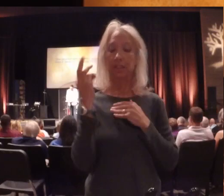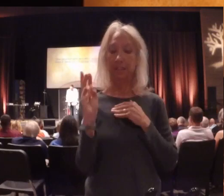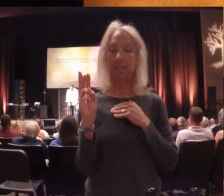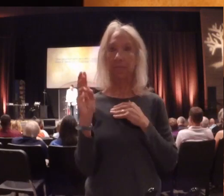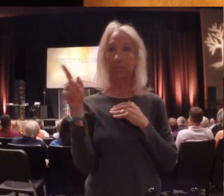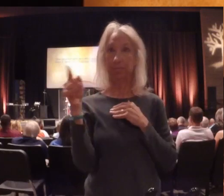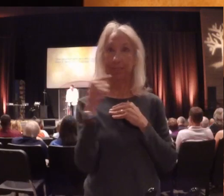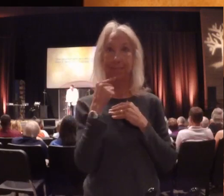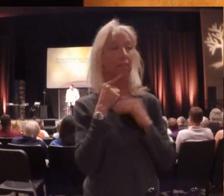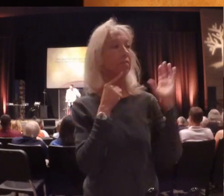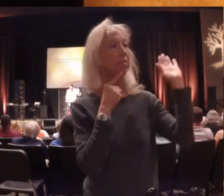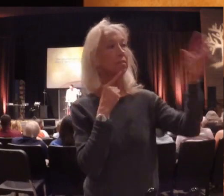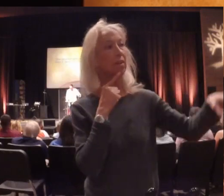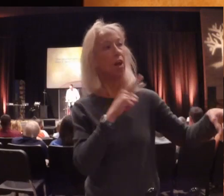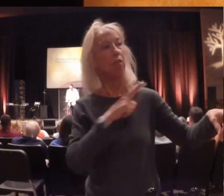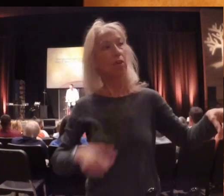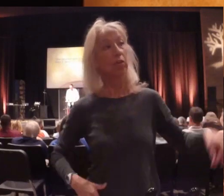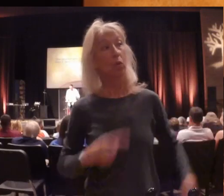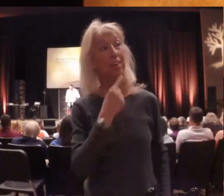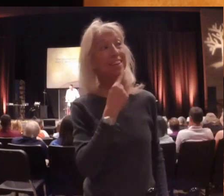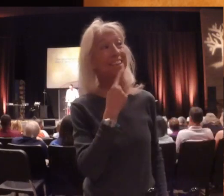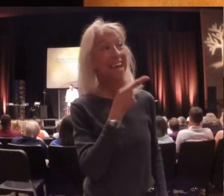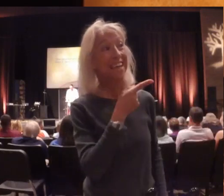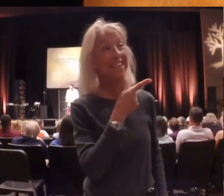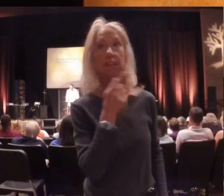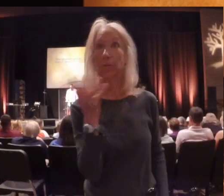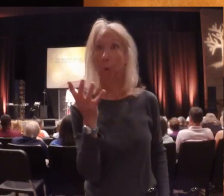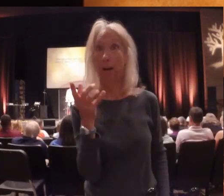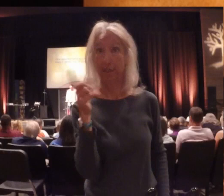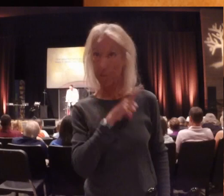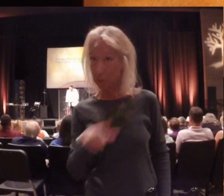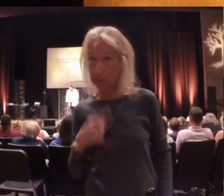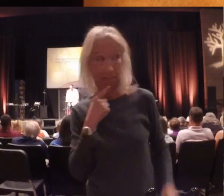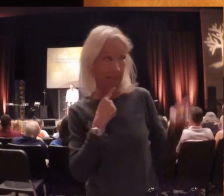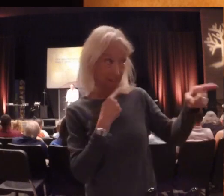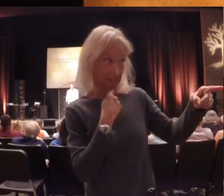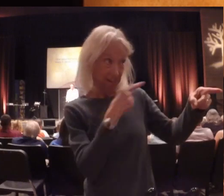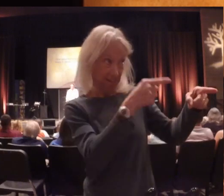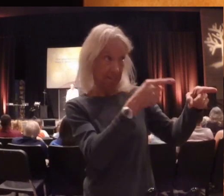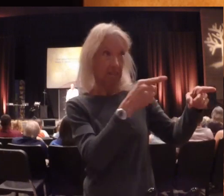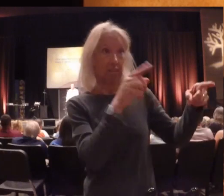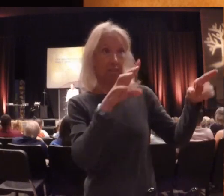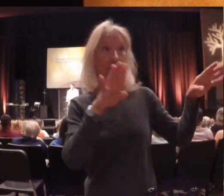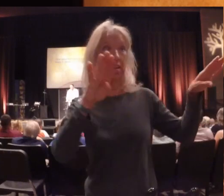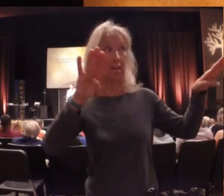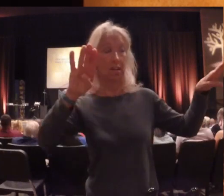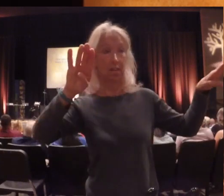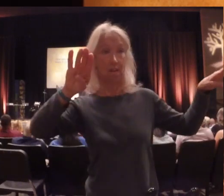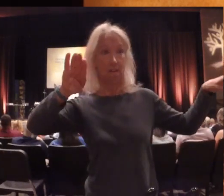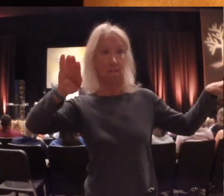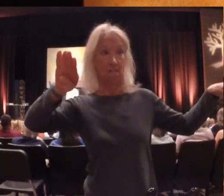And Elisha said, he said, thus says the Lord. What does the Lord say? Make this valley full of